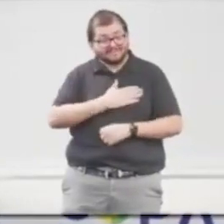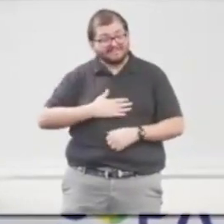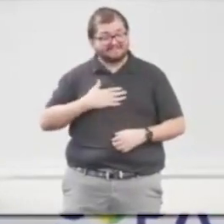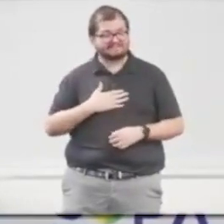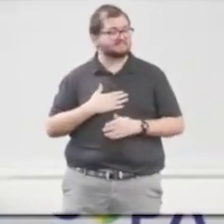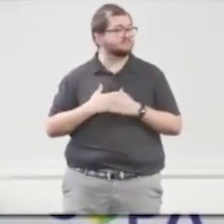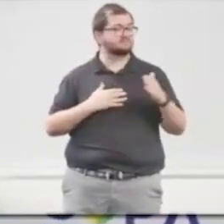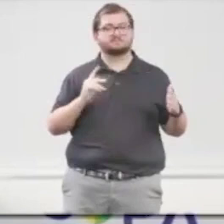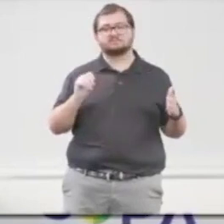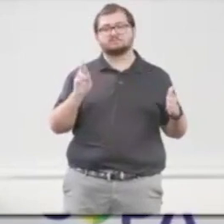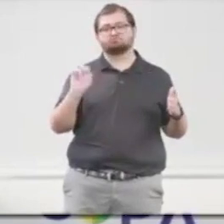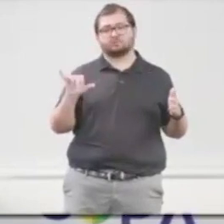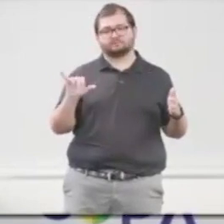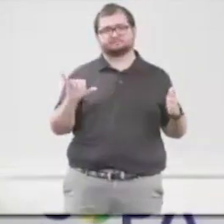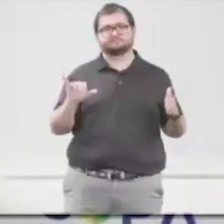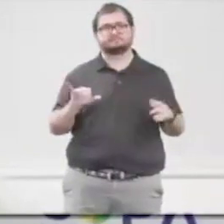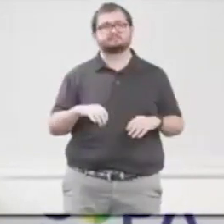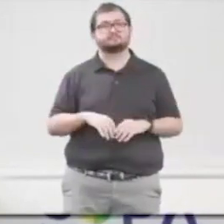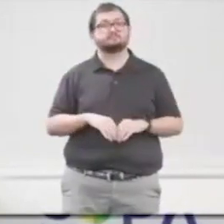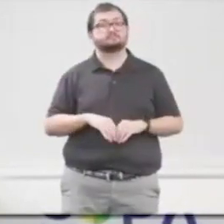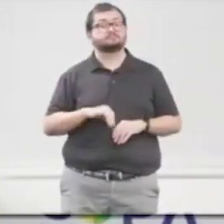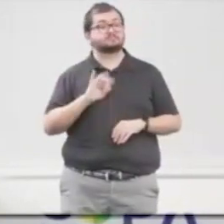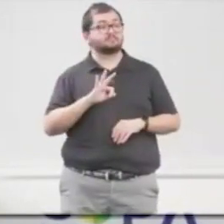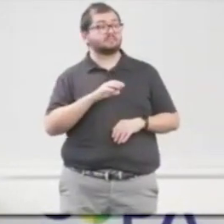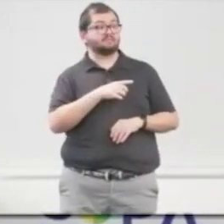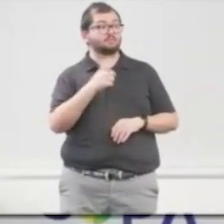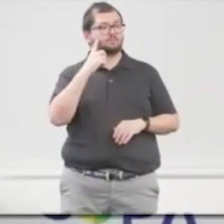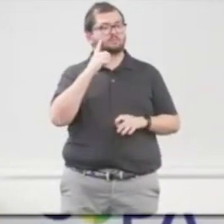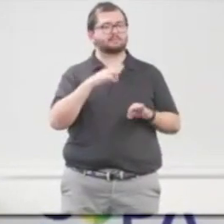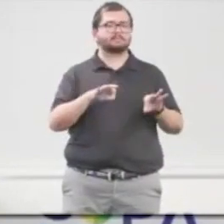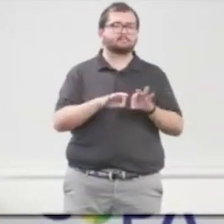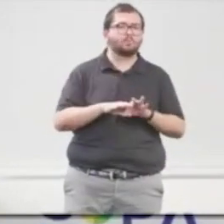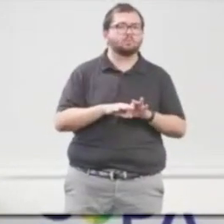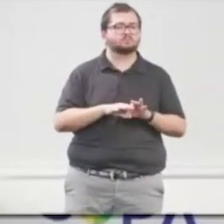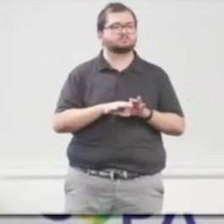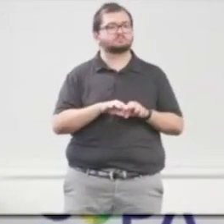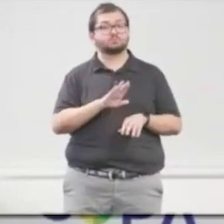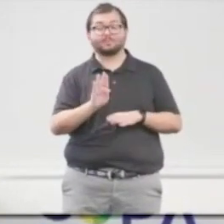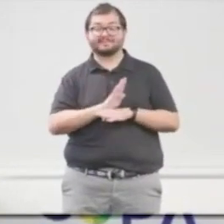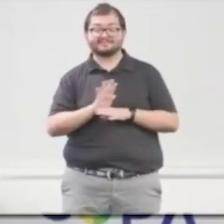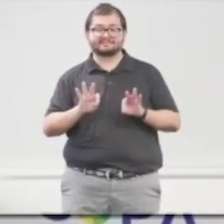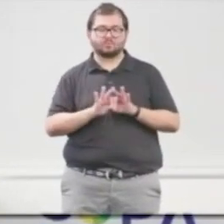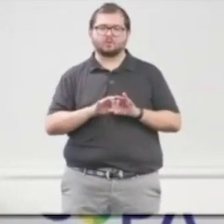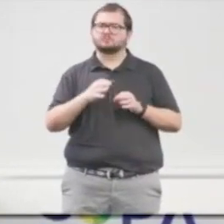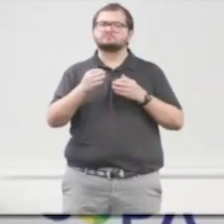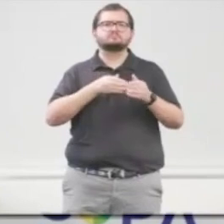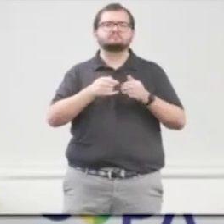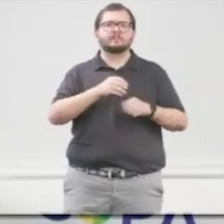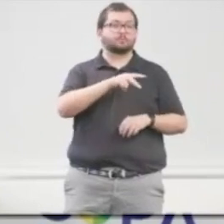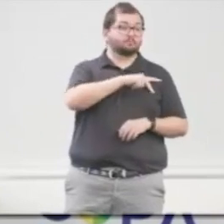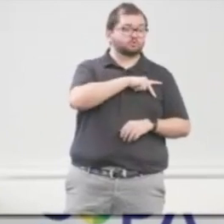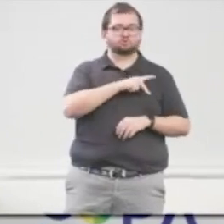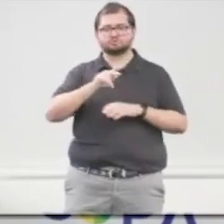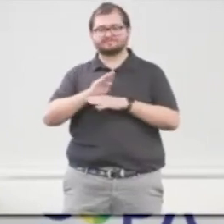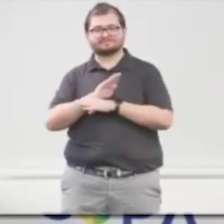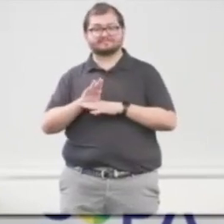Troy? I would say if it's important to you or your business, and this goes for a personal, from a personal perspective as well,